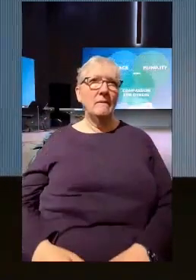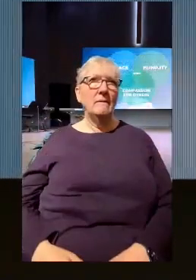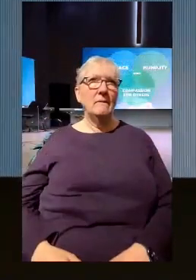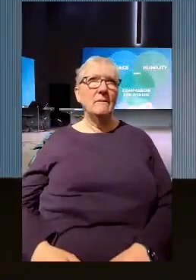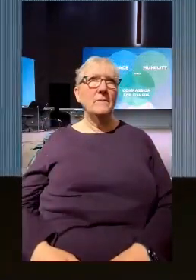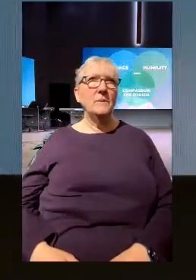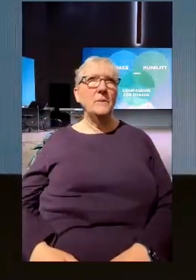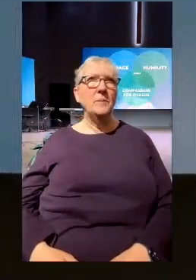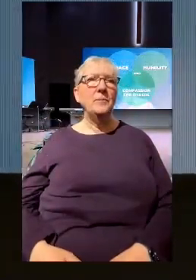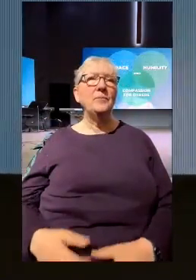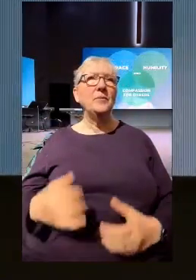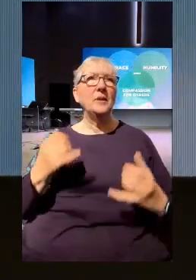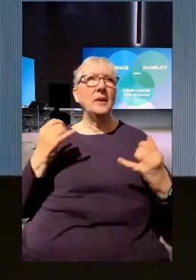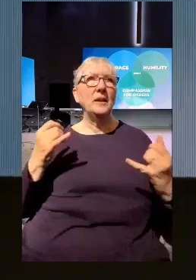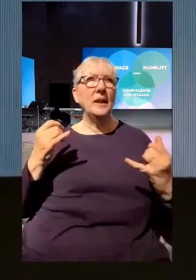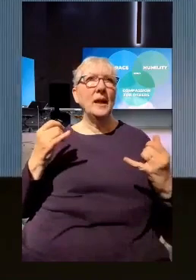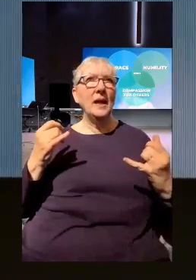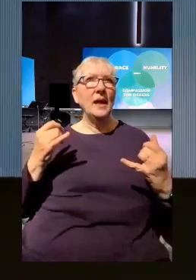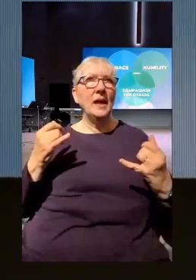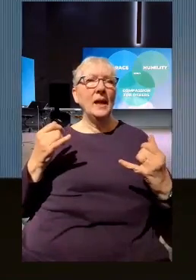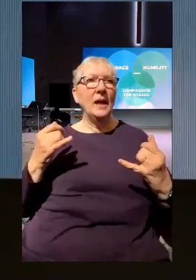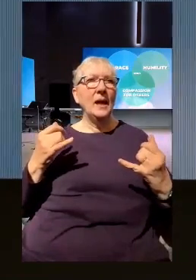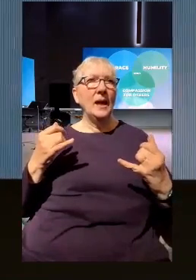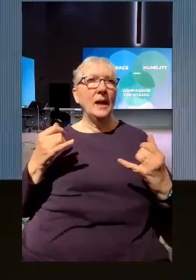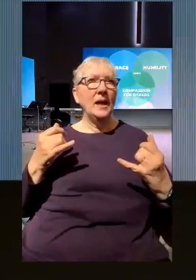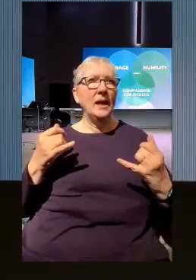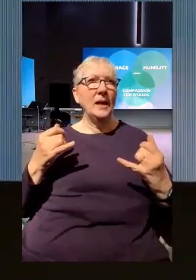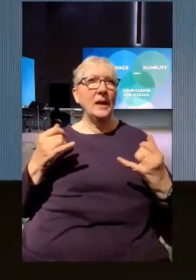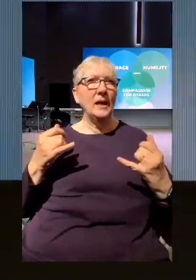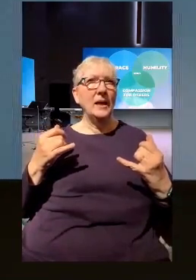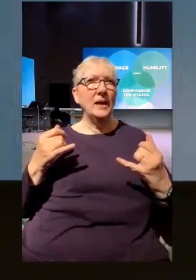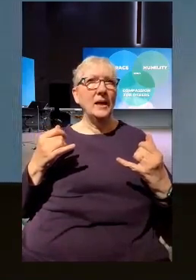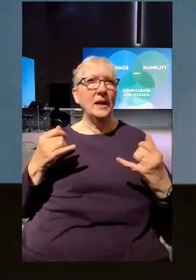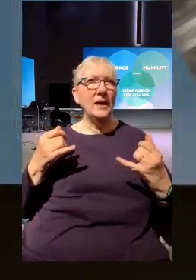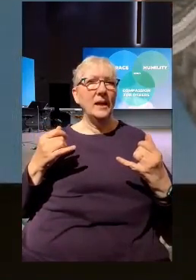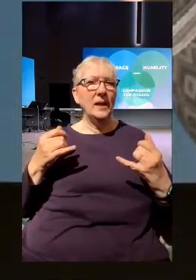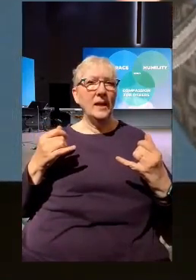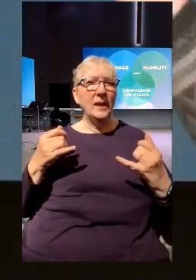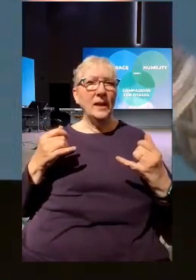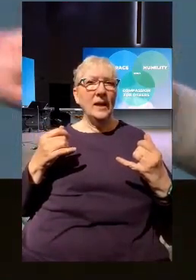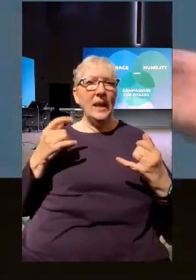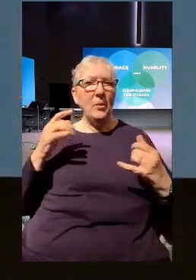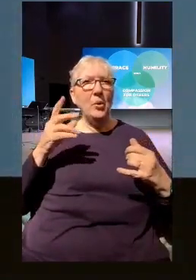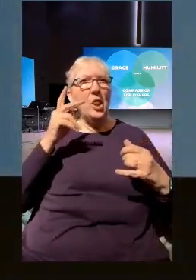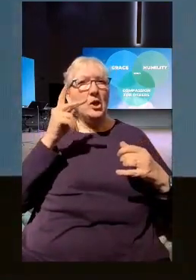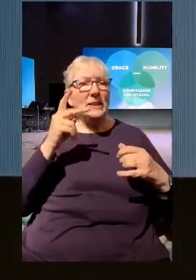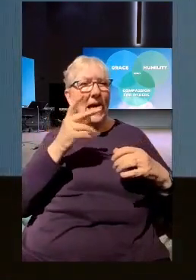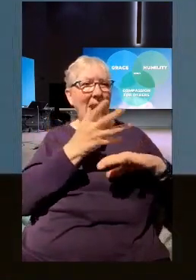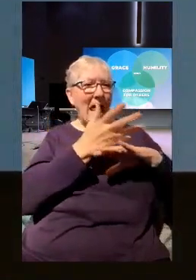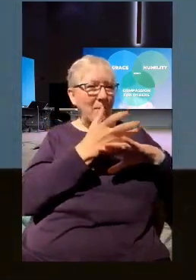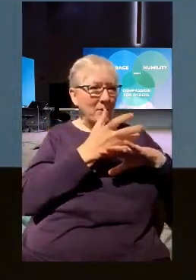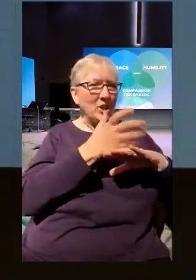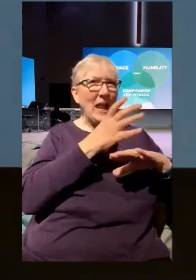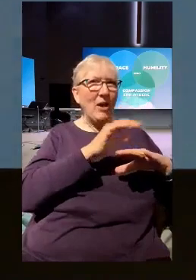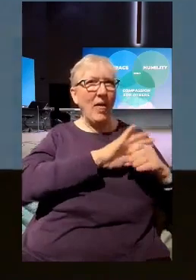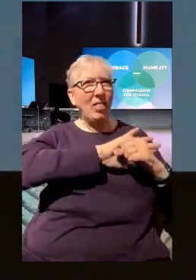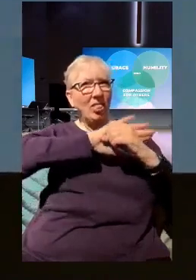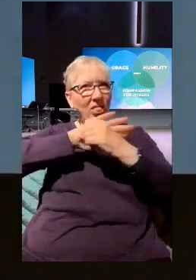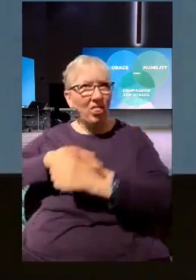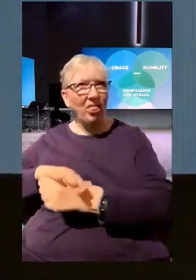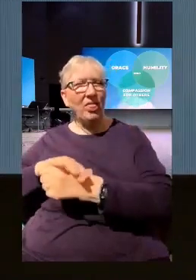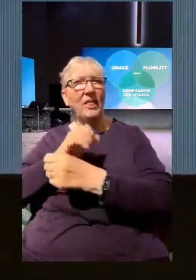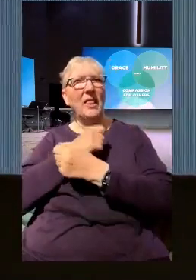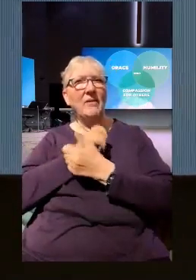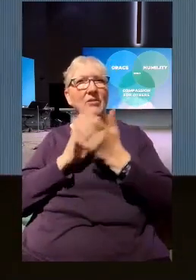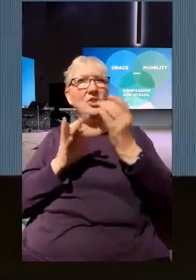Now, at the start of today, we looked at some circles that were a little out of whack. You know, we looked at the circle of ambition and how it was crowding out the love of Jesus and crowding out compassion